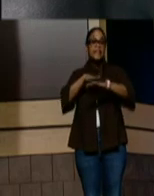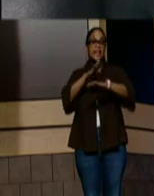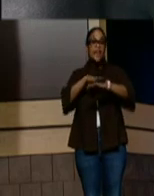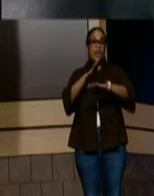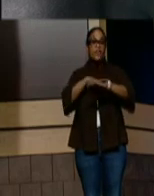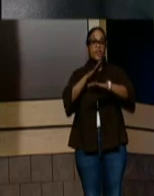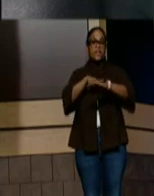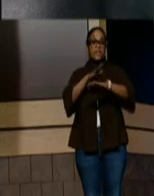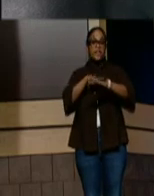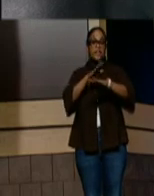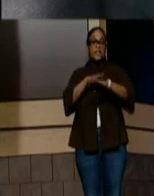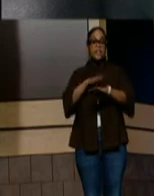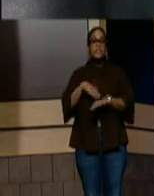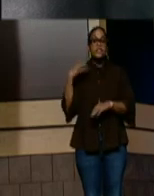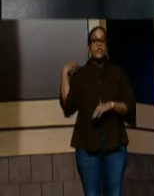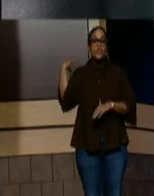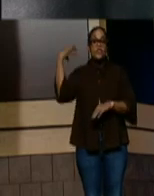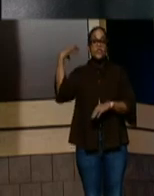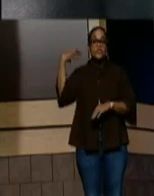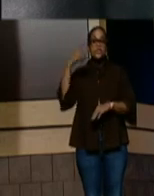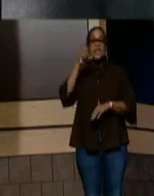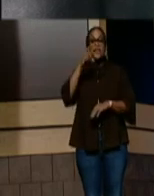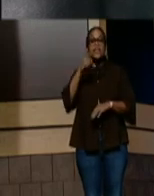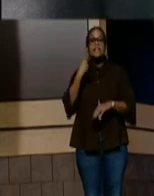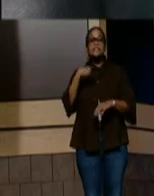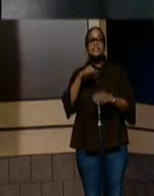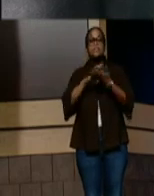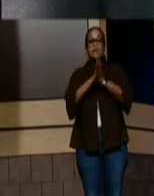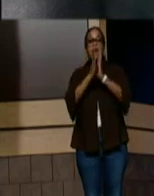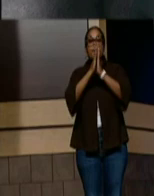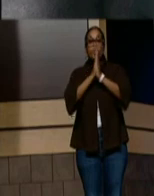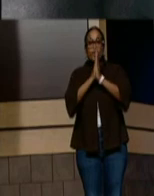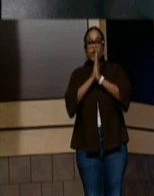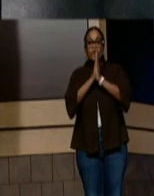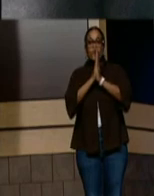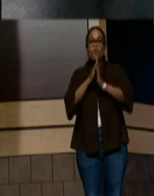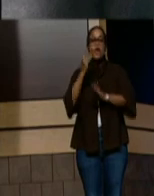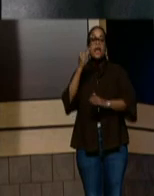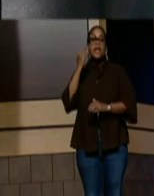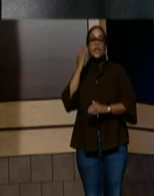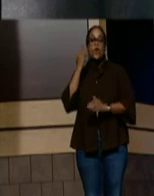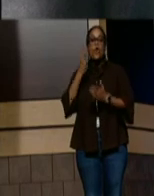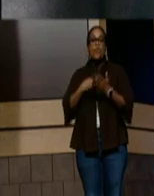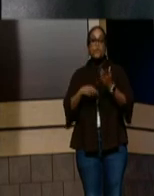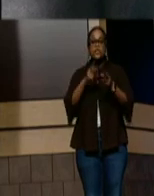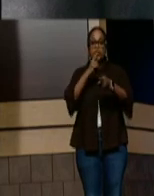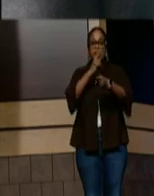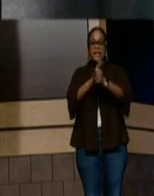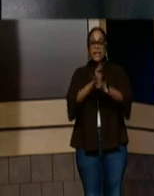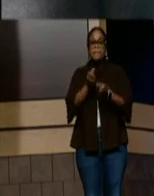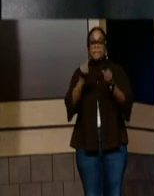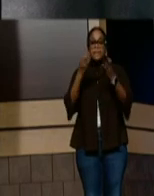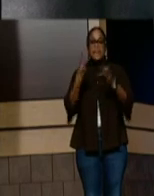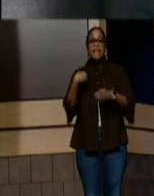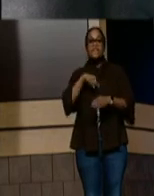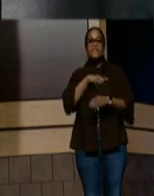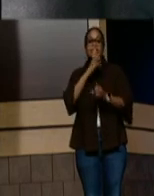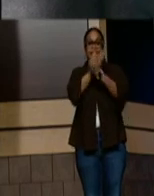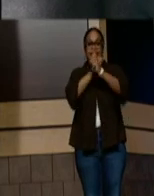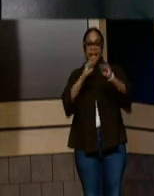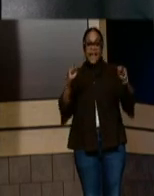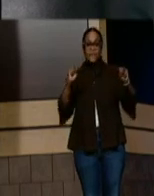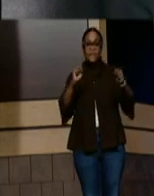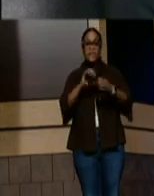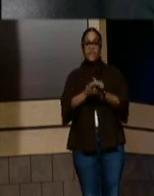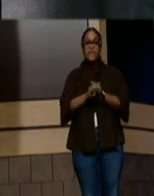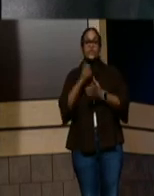officials, right. And then we need to be prayerful but also mindful of what's going to keep most of us safe. So if